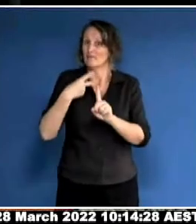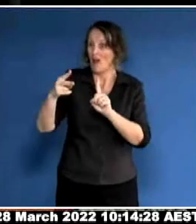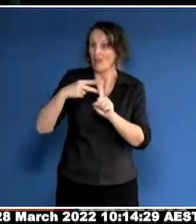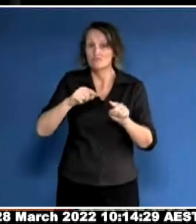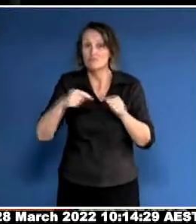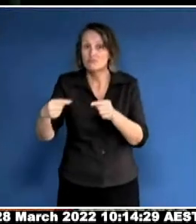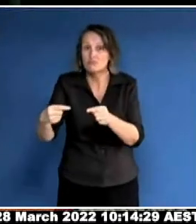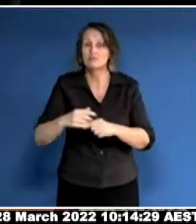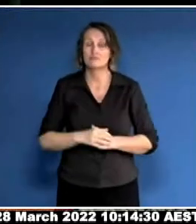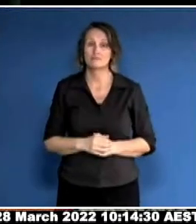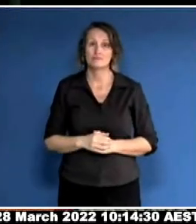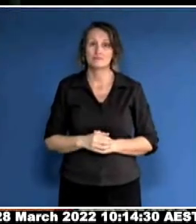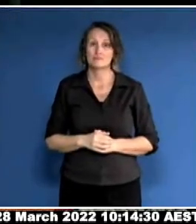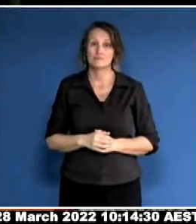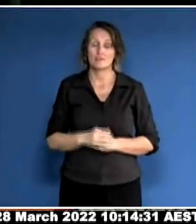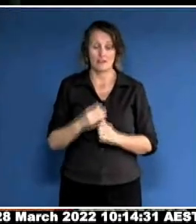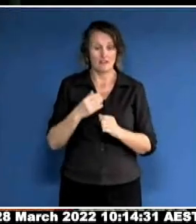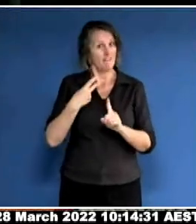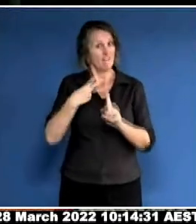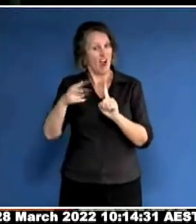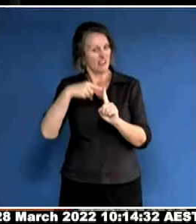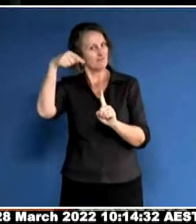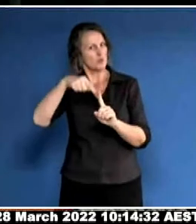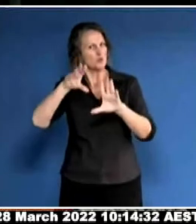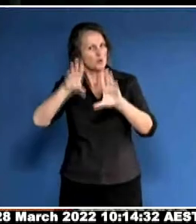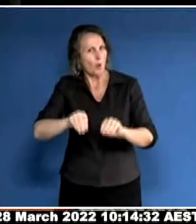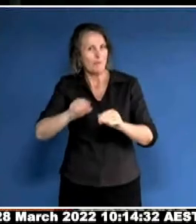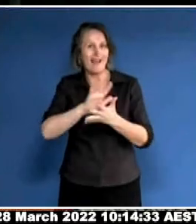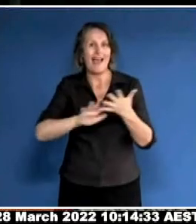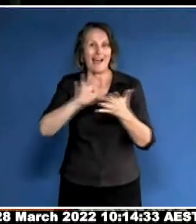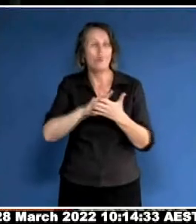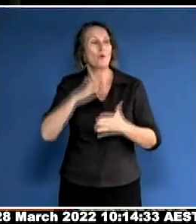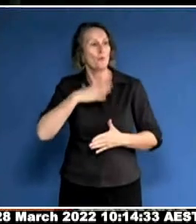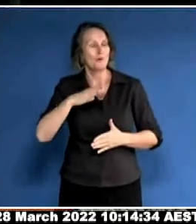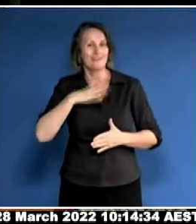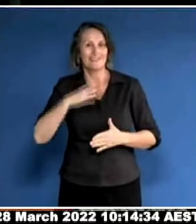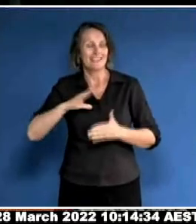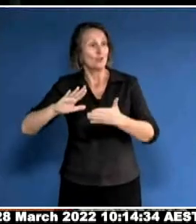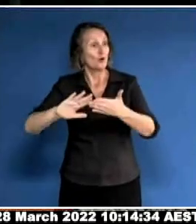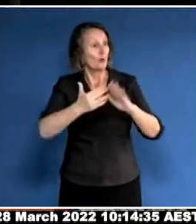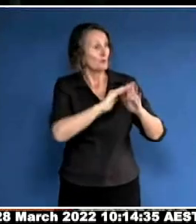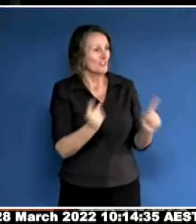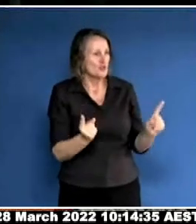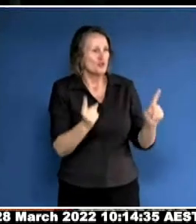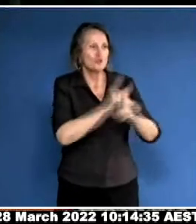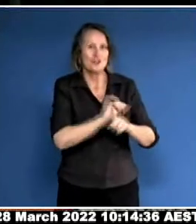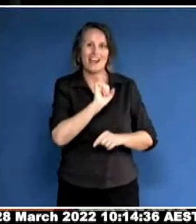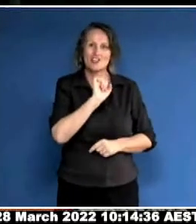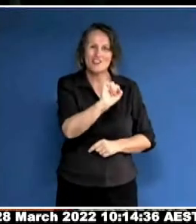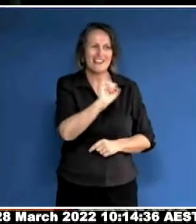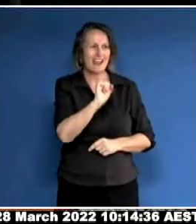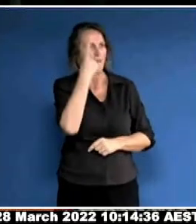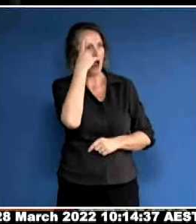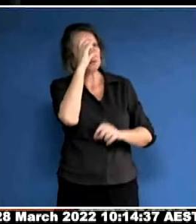Preventing violence requires a commitment to change the norms, practices, and structures to allow gender